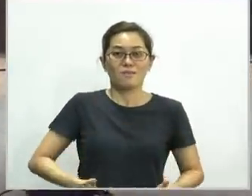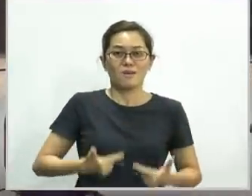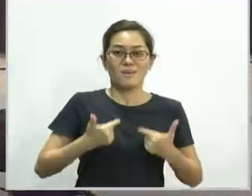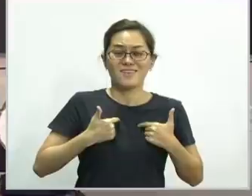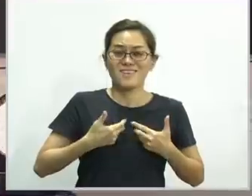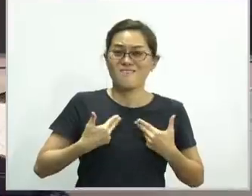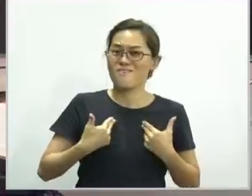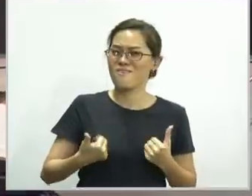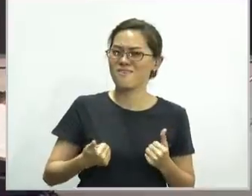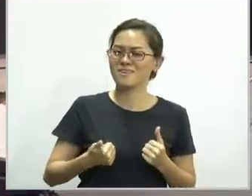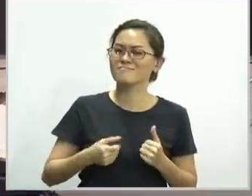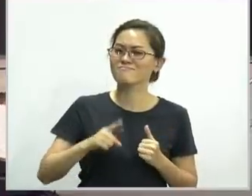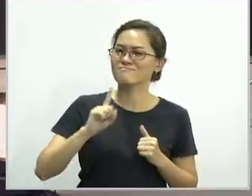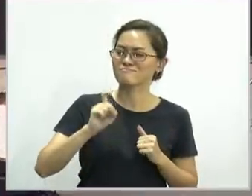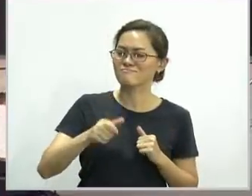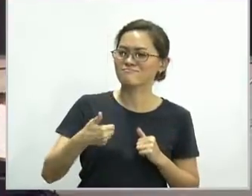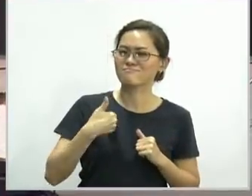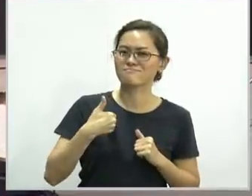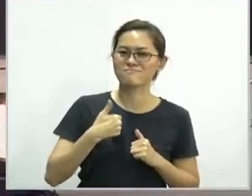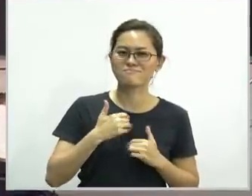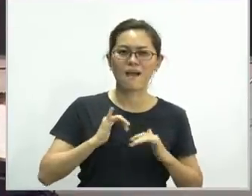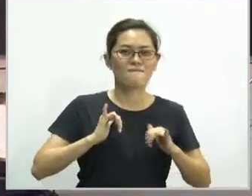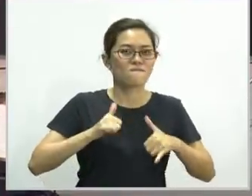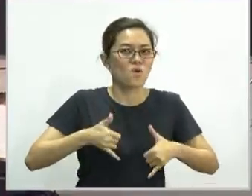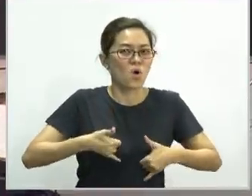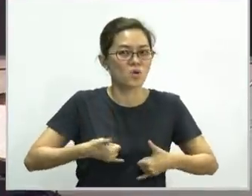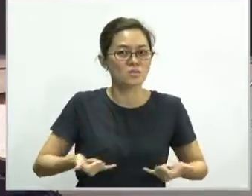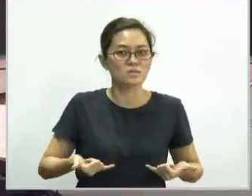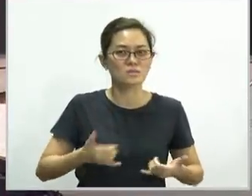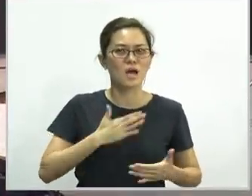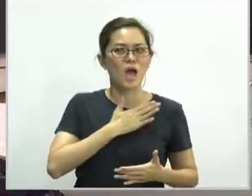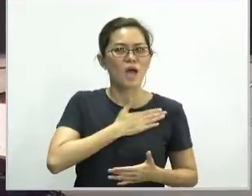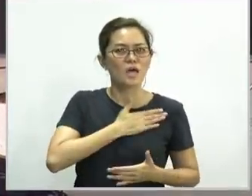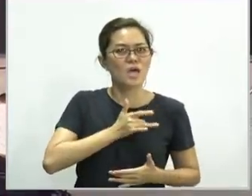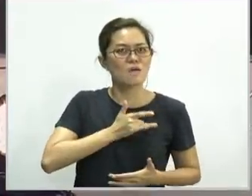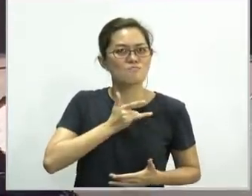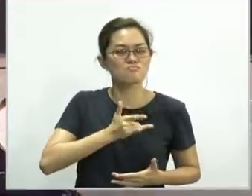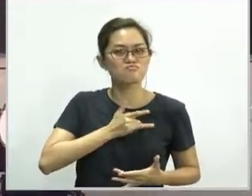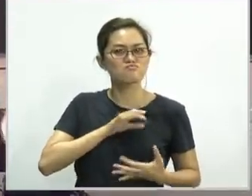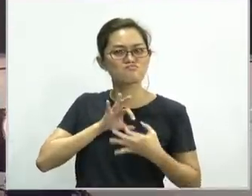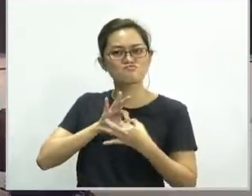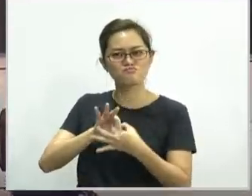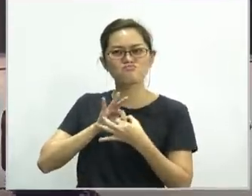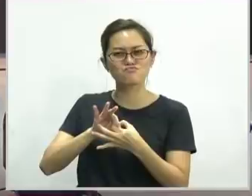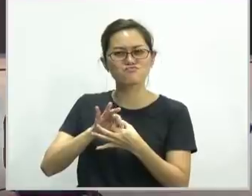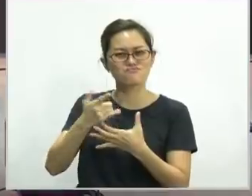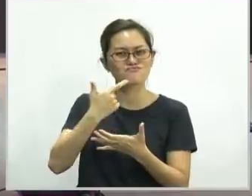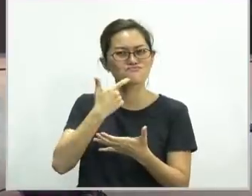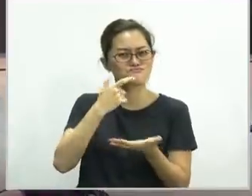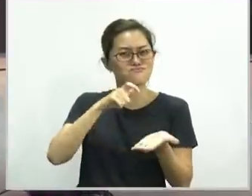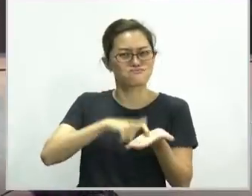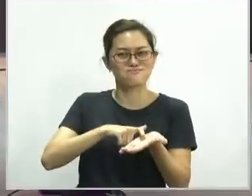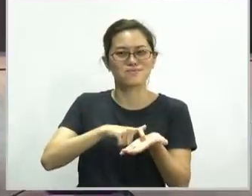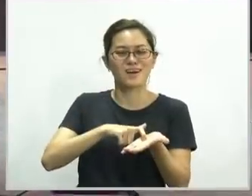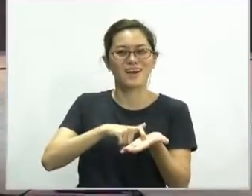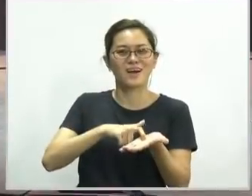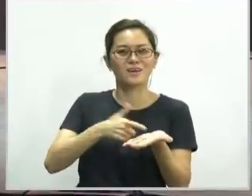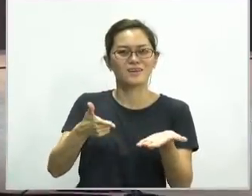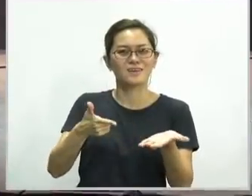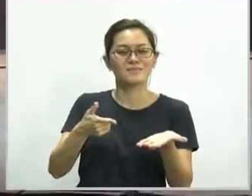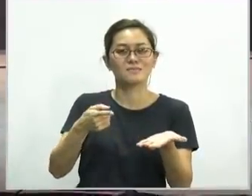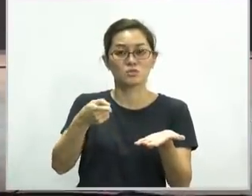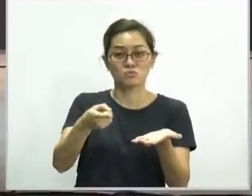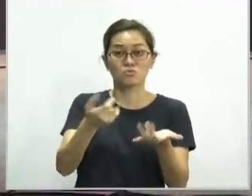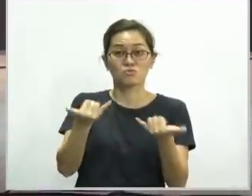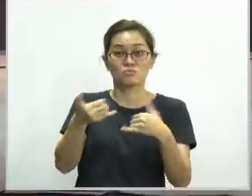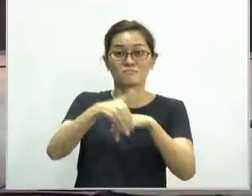Physical, emotional, relational, you name it. You came here